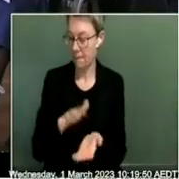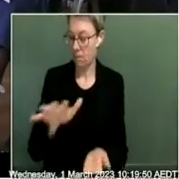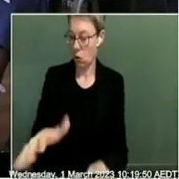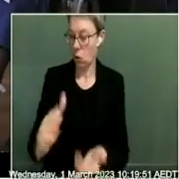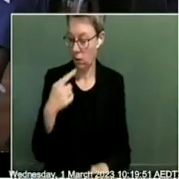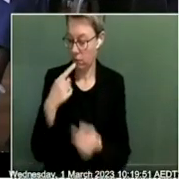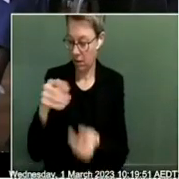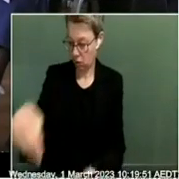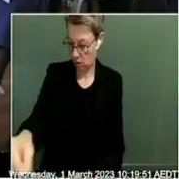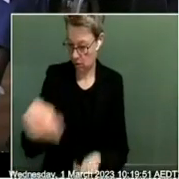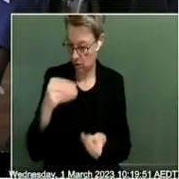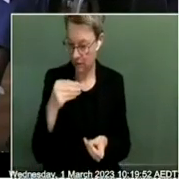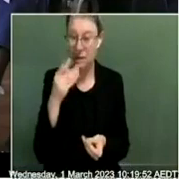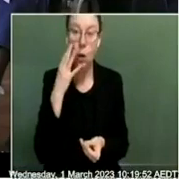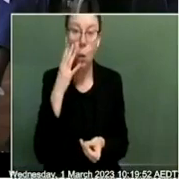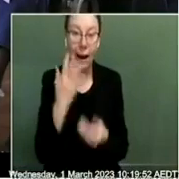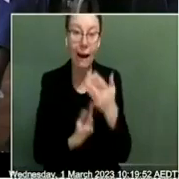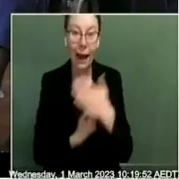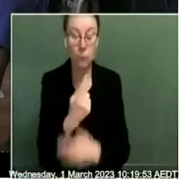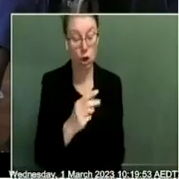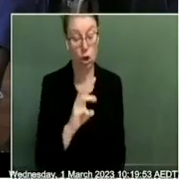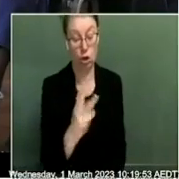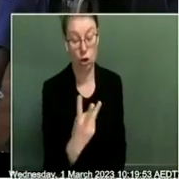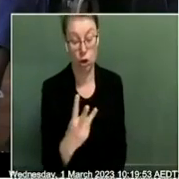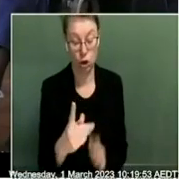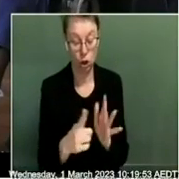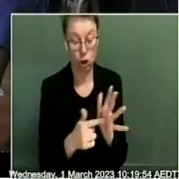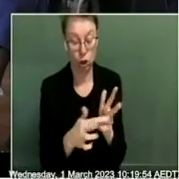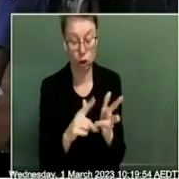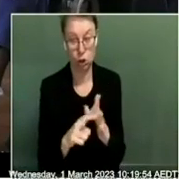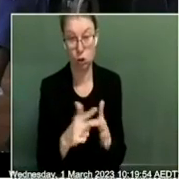but some of the horrible stuff for mum is,